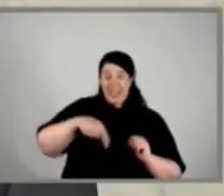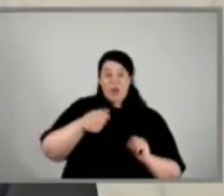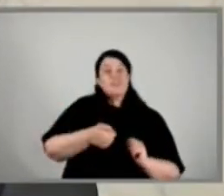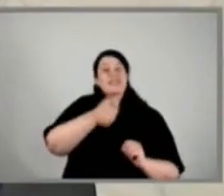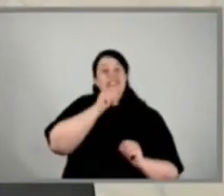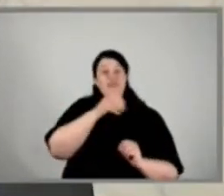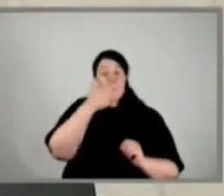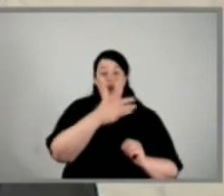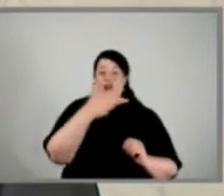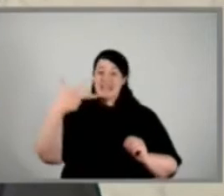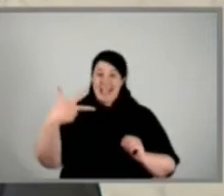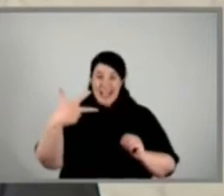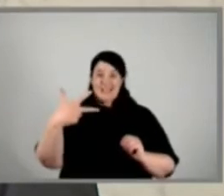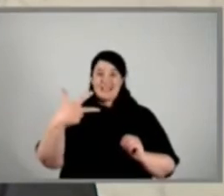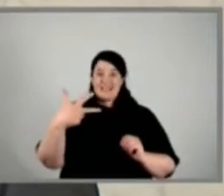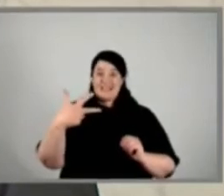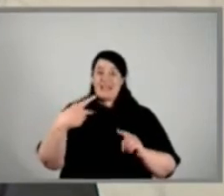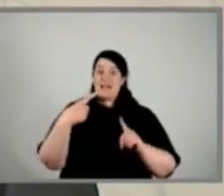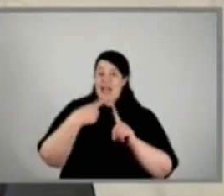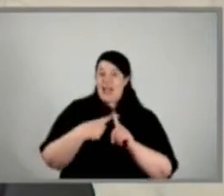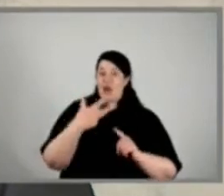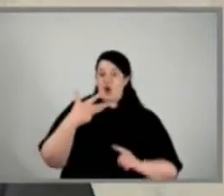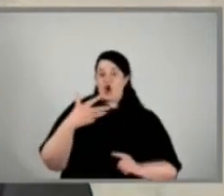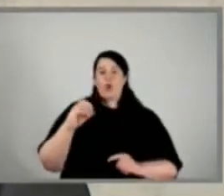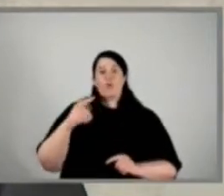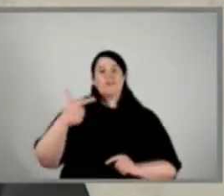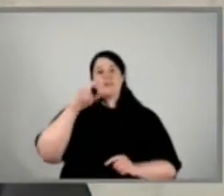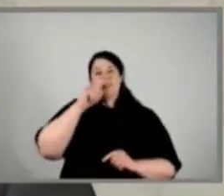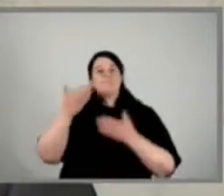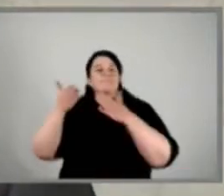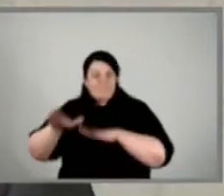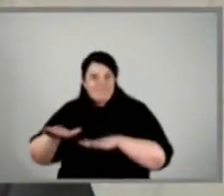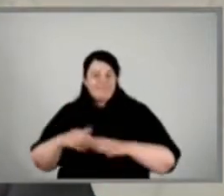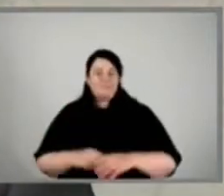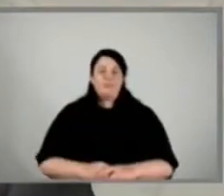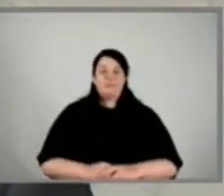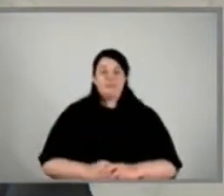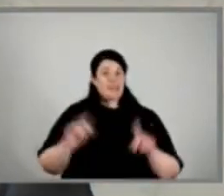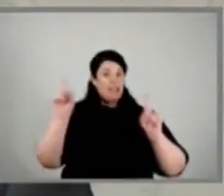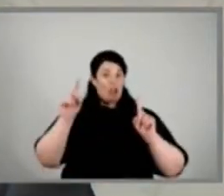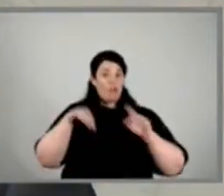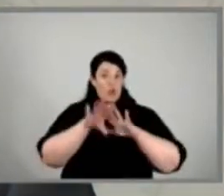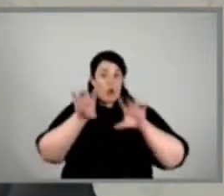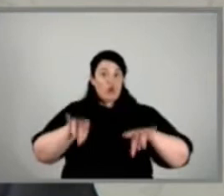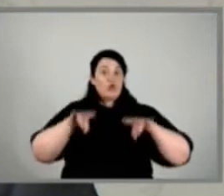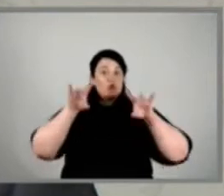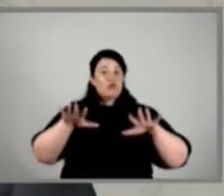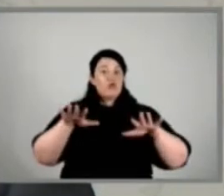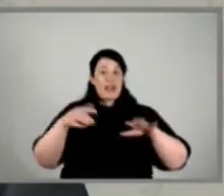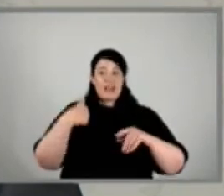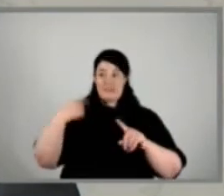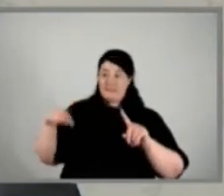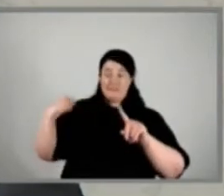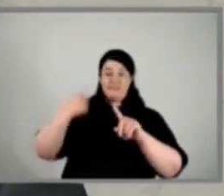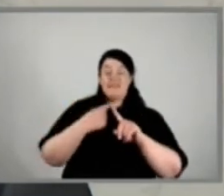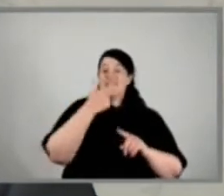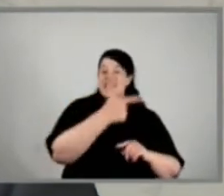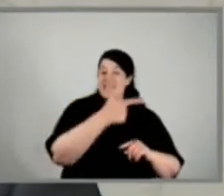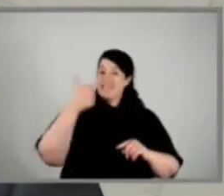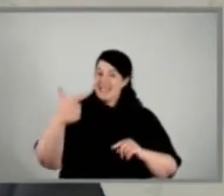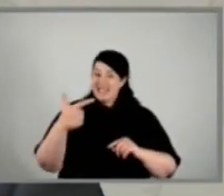27,698 with 907 deaths. The current situation in Australia, we have over the last week 77 active